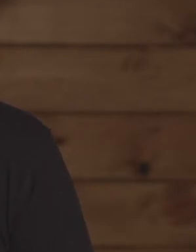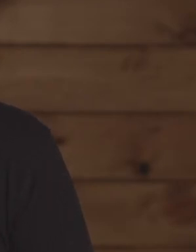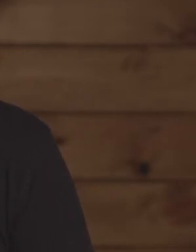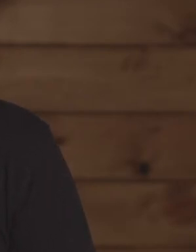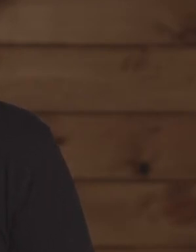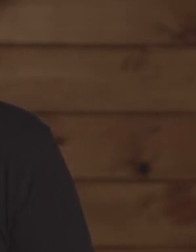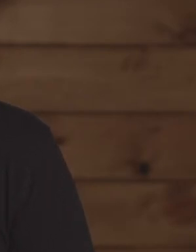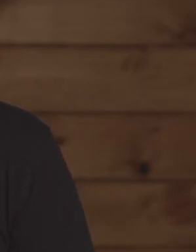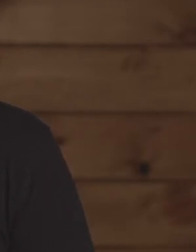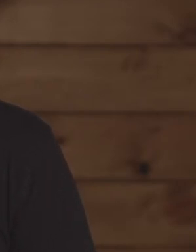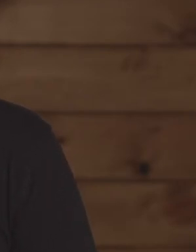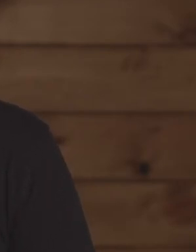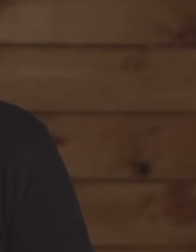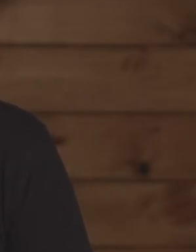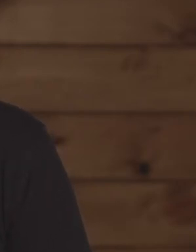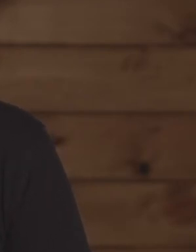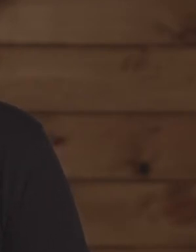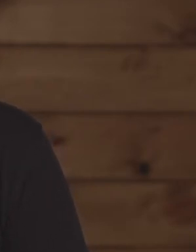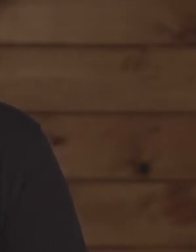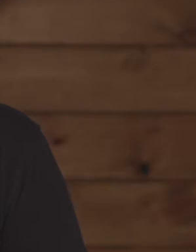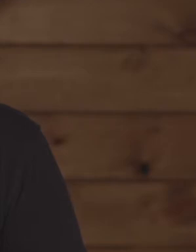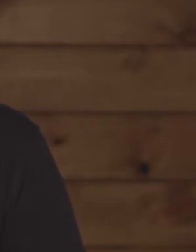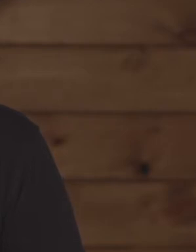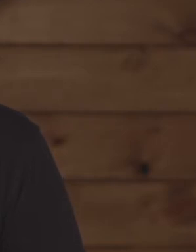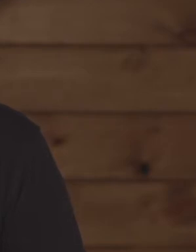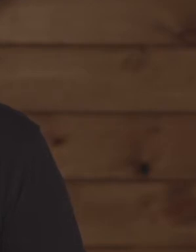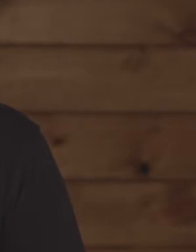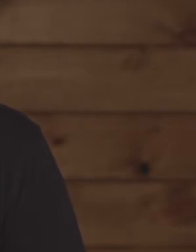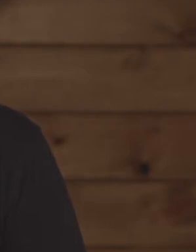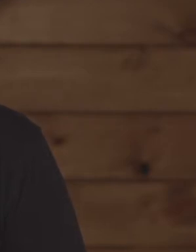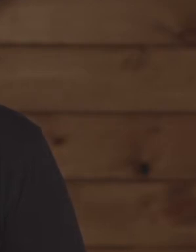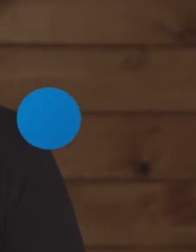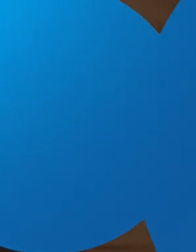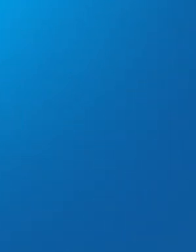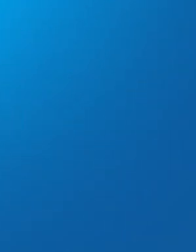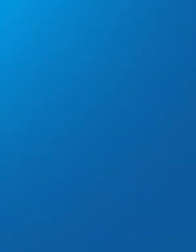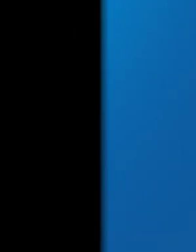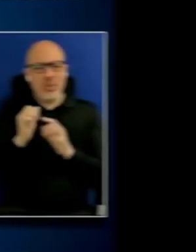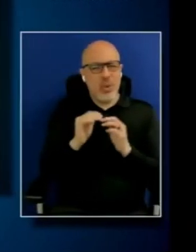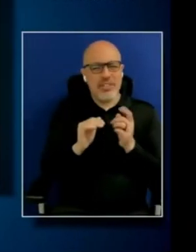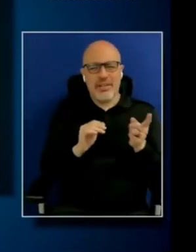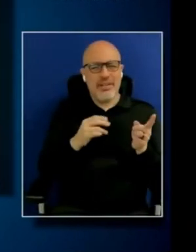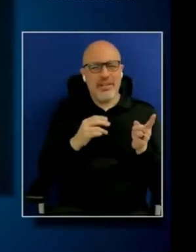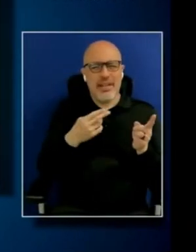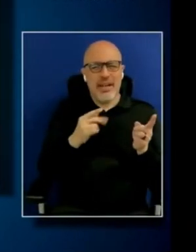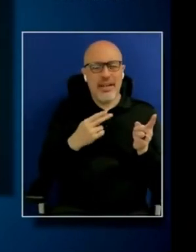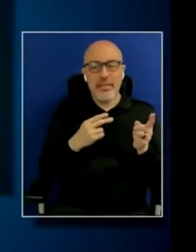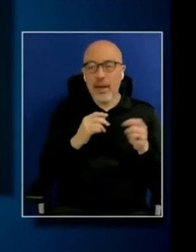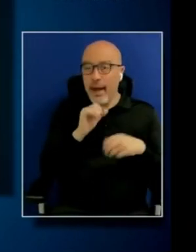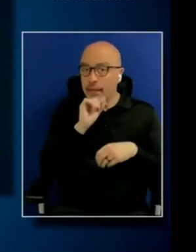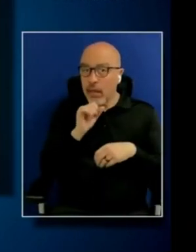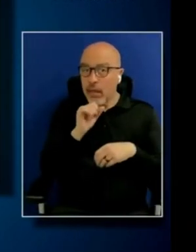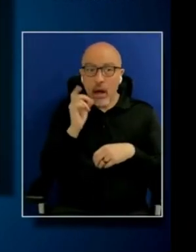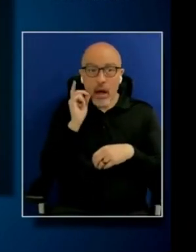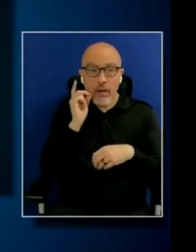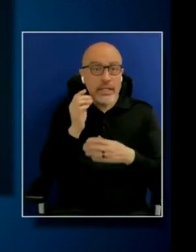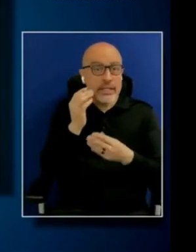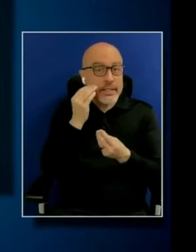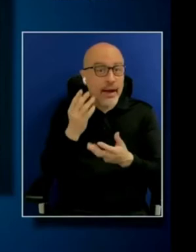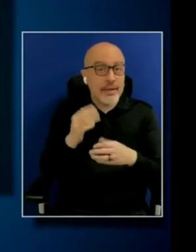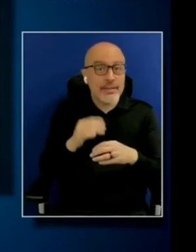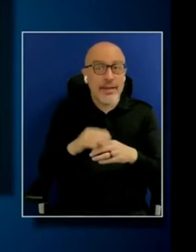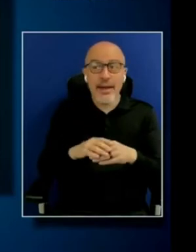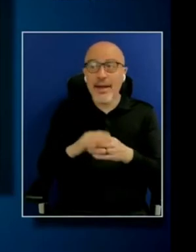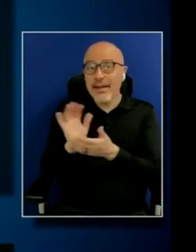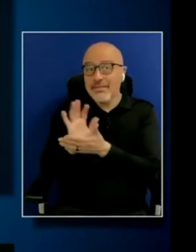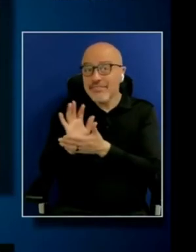gets worse, much worse. Executive producer Latoya Ravenu says this. I love Disney's content. I grew up watching, you know, all of